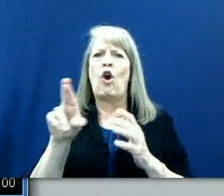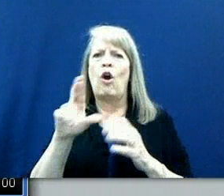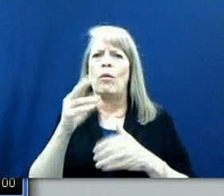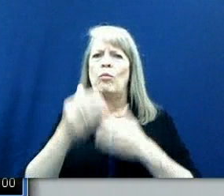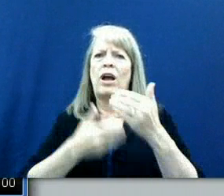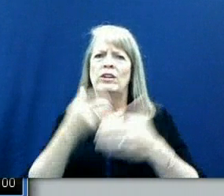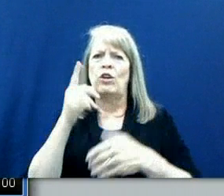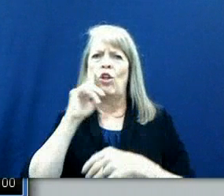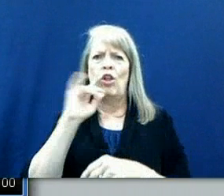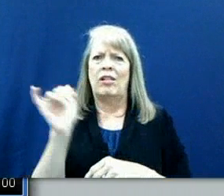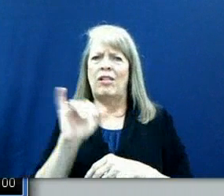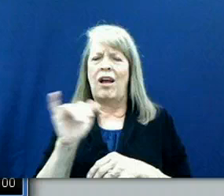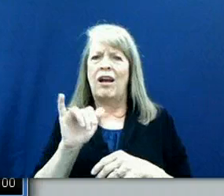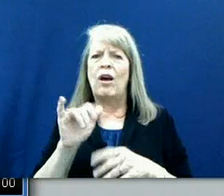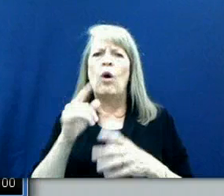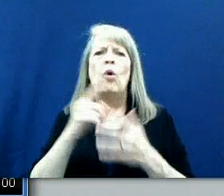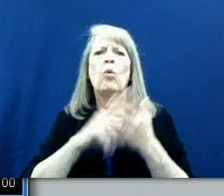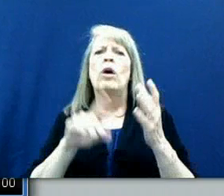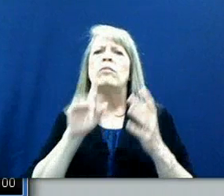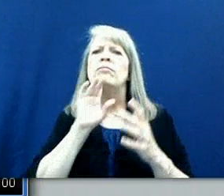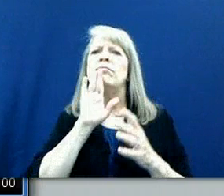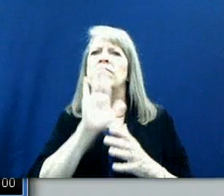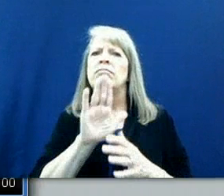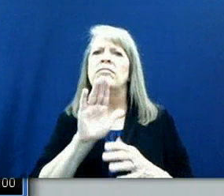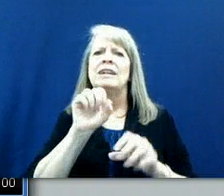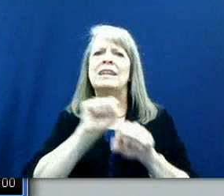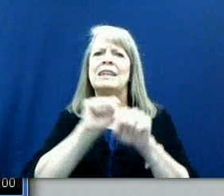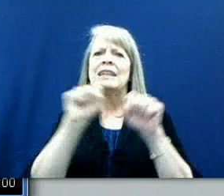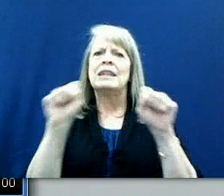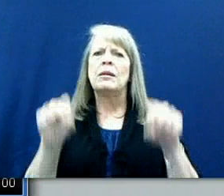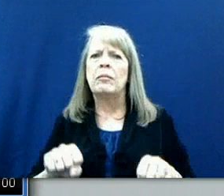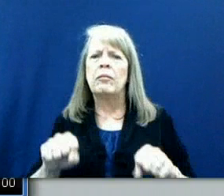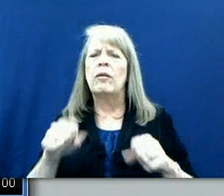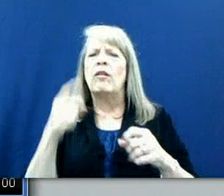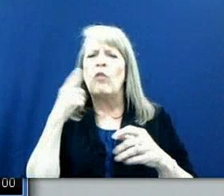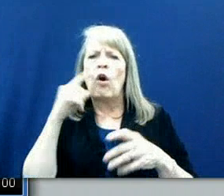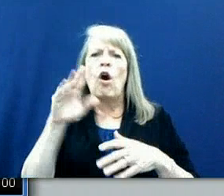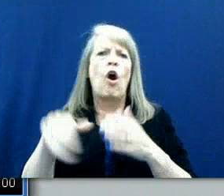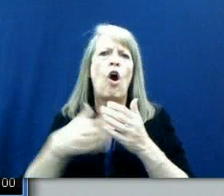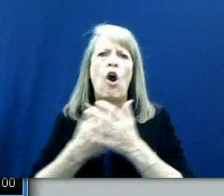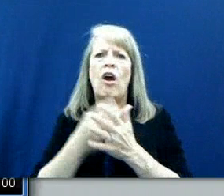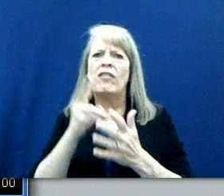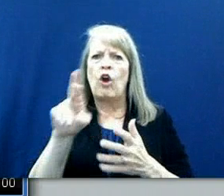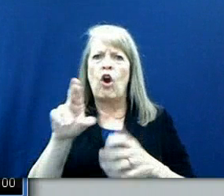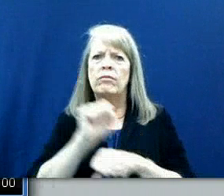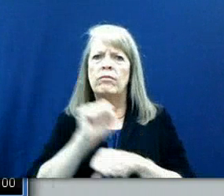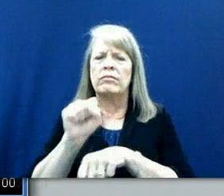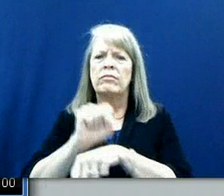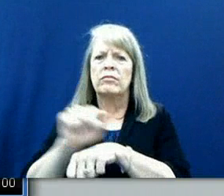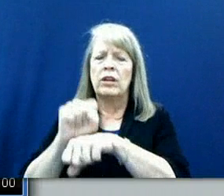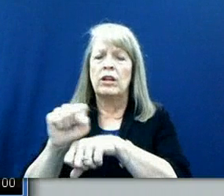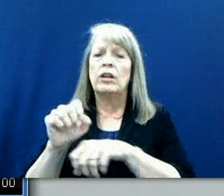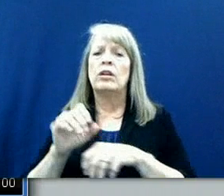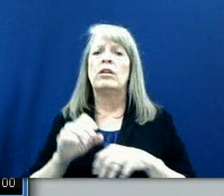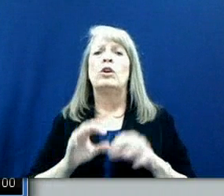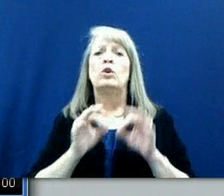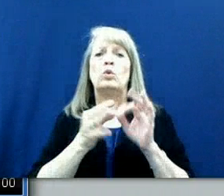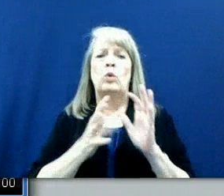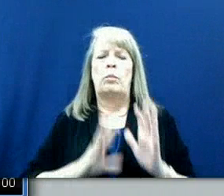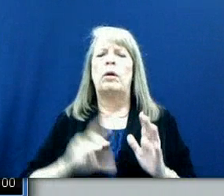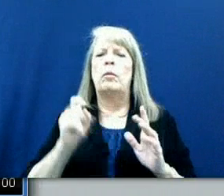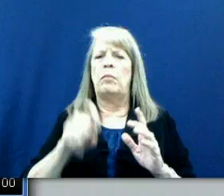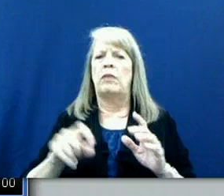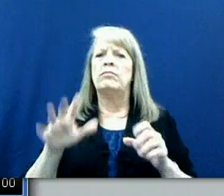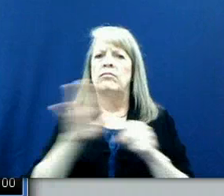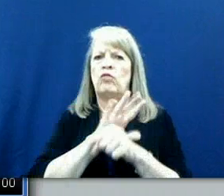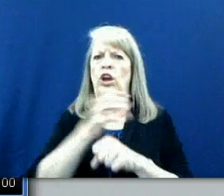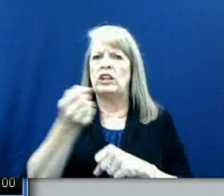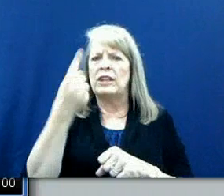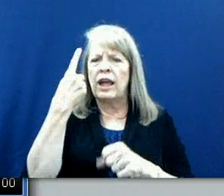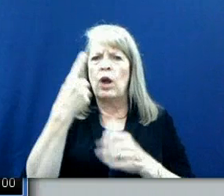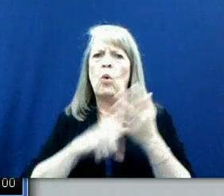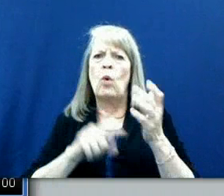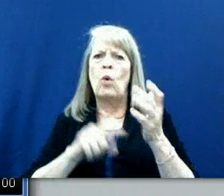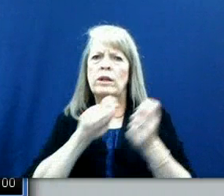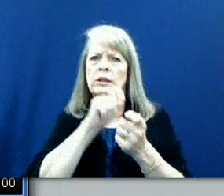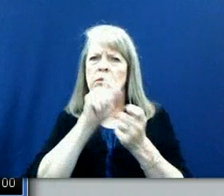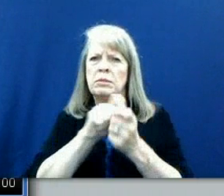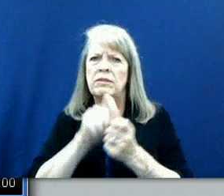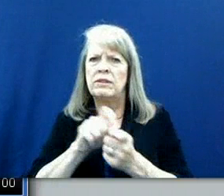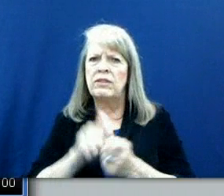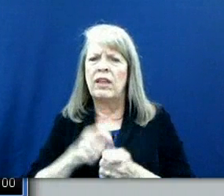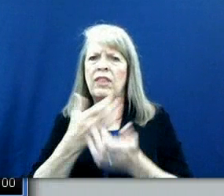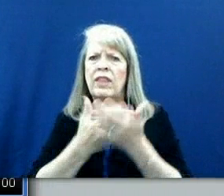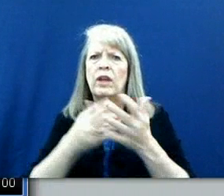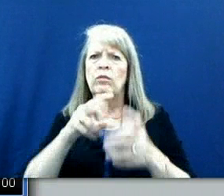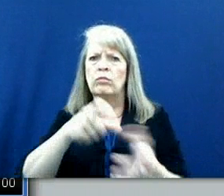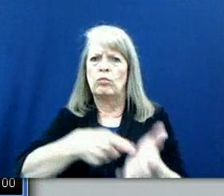that underpins the workings of the VR endeavor. Interpreters need to have a strong understanding of the prescribed nature of the VR